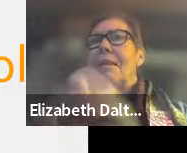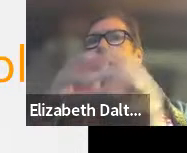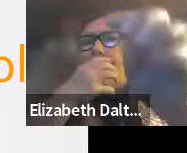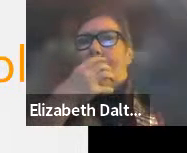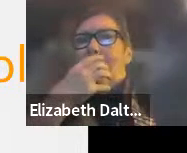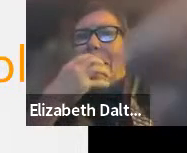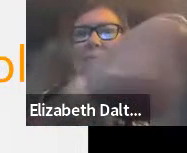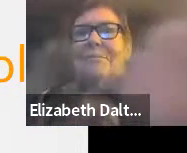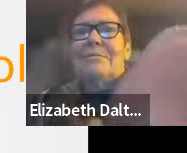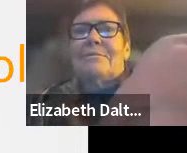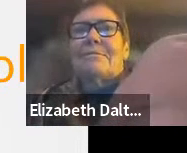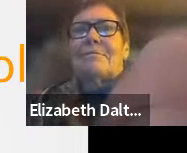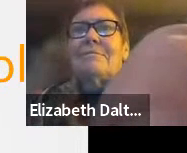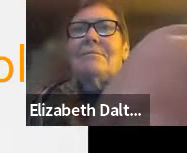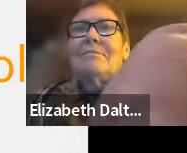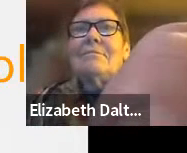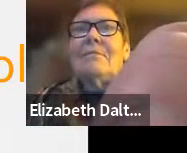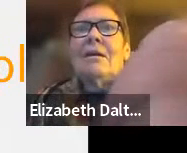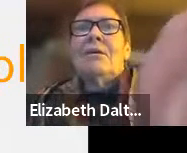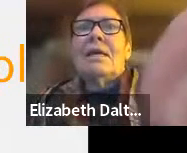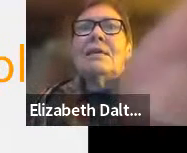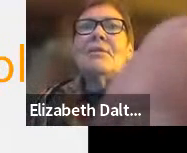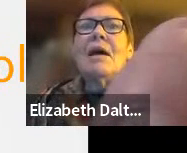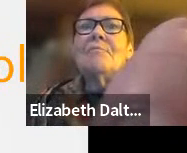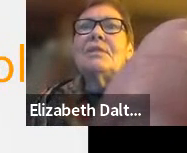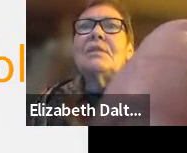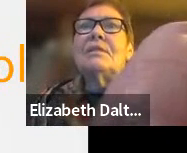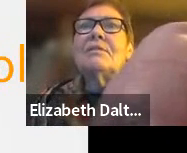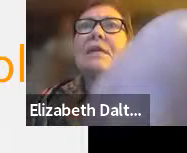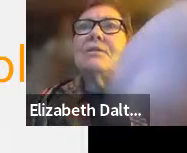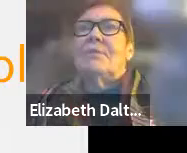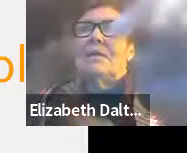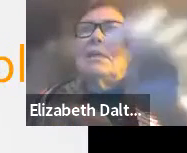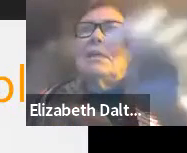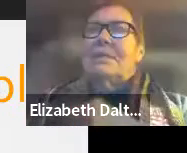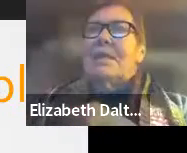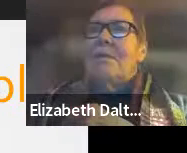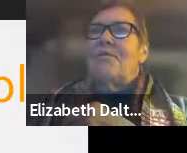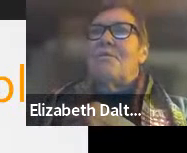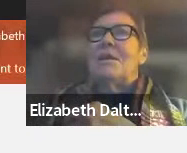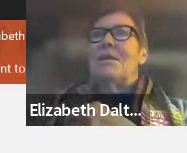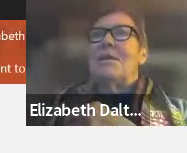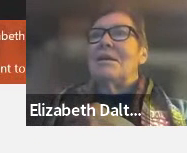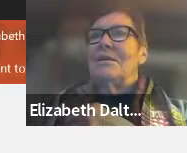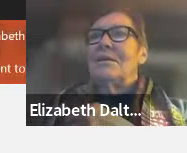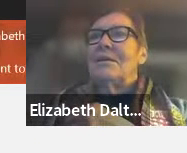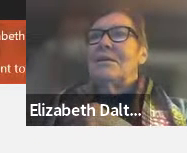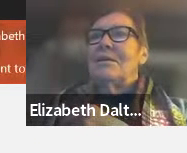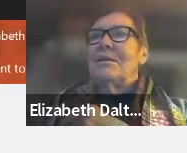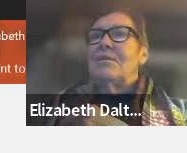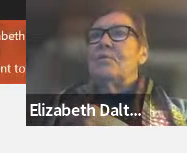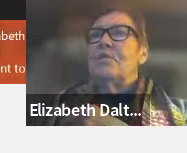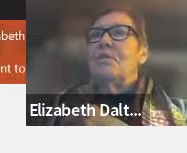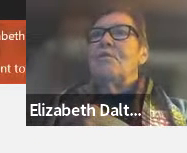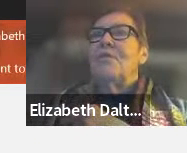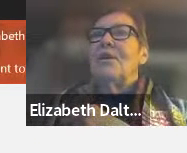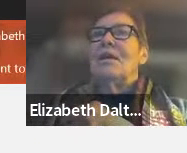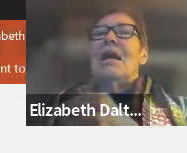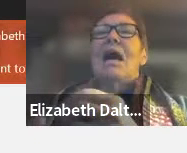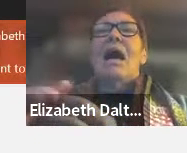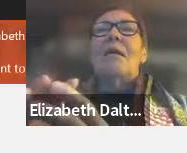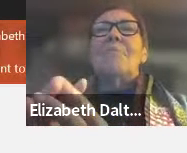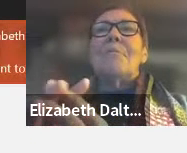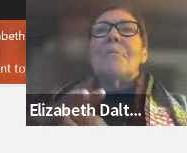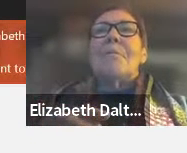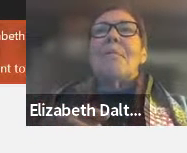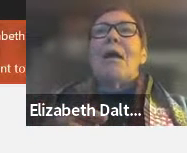ahead. Yes. Okay. Okay, so I'm just going to escape from here, switch over.